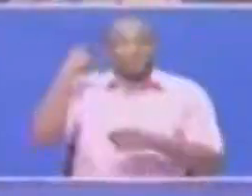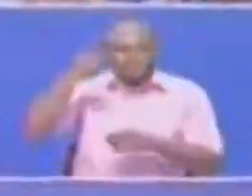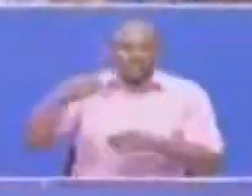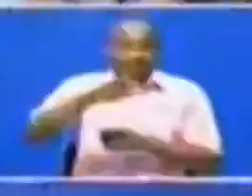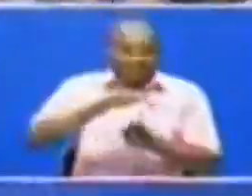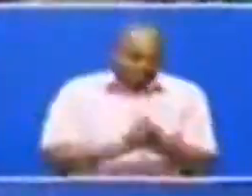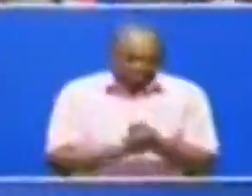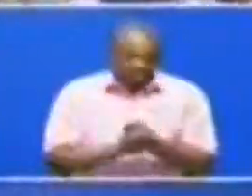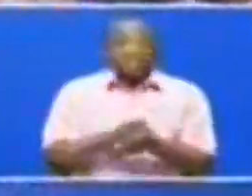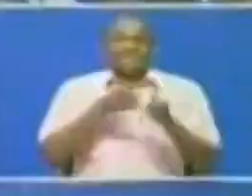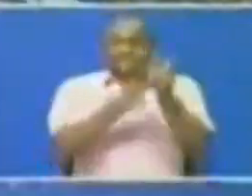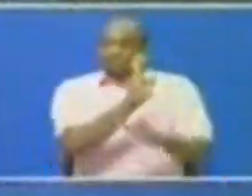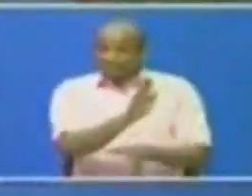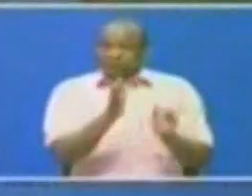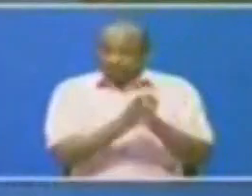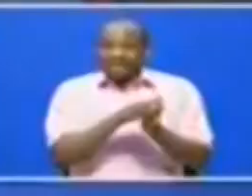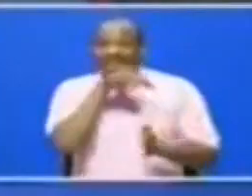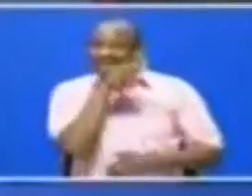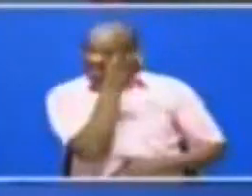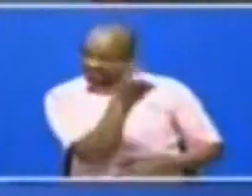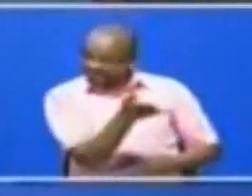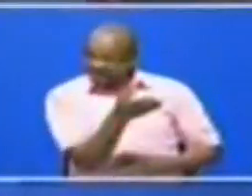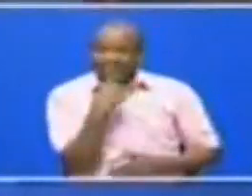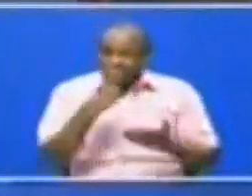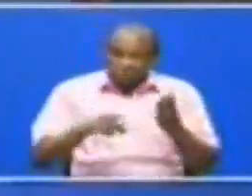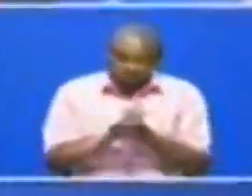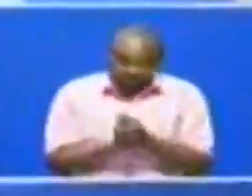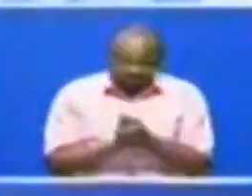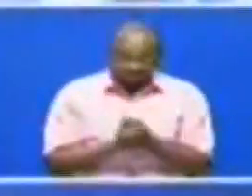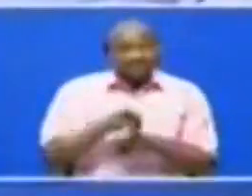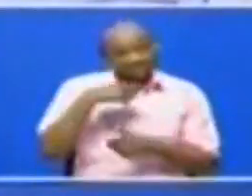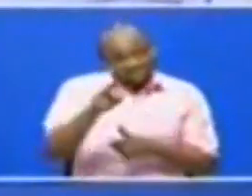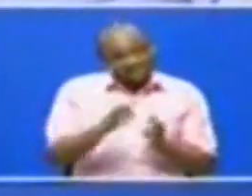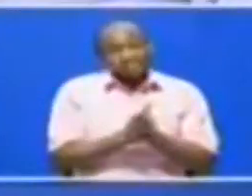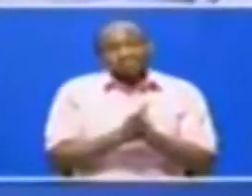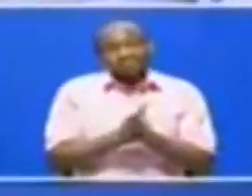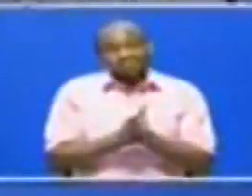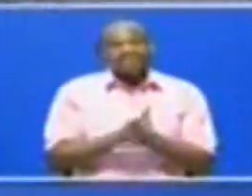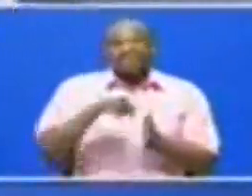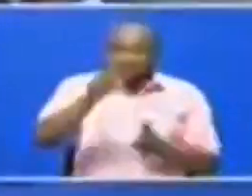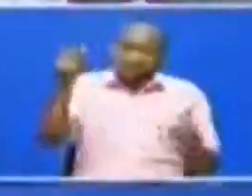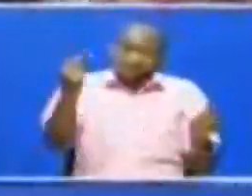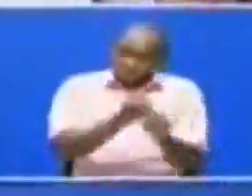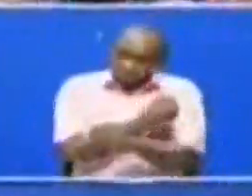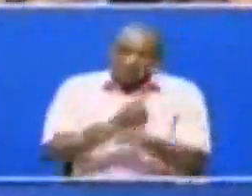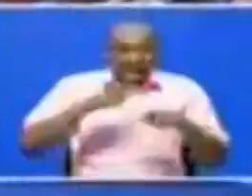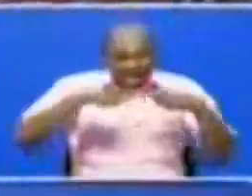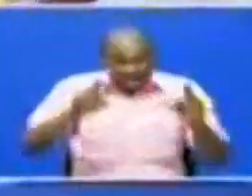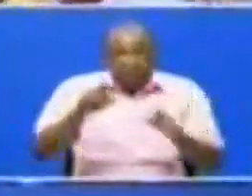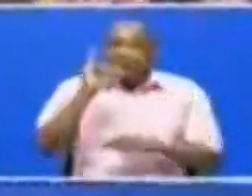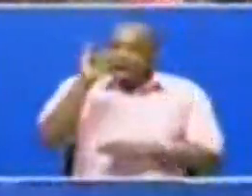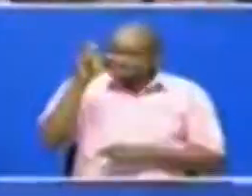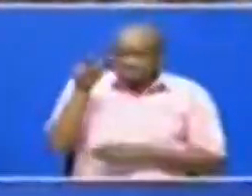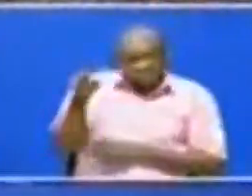And the principals, led by their presidential candidate Raila Odinga, reiterated their earlier stand that they will not allow the current